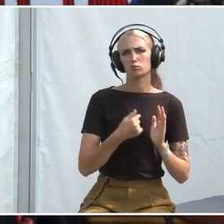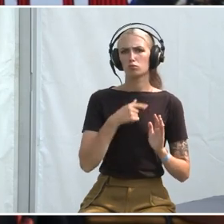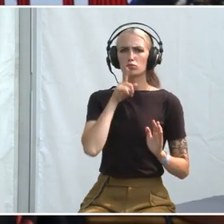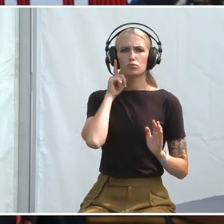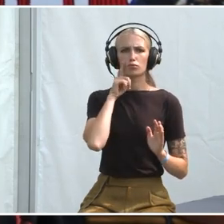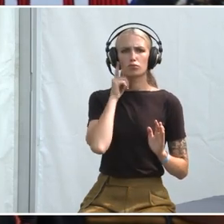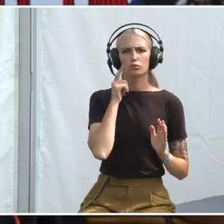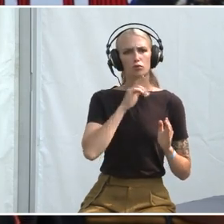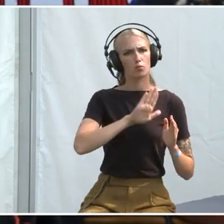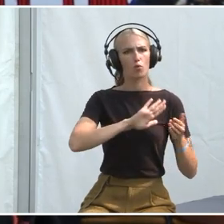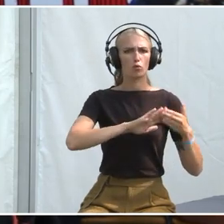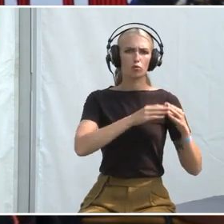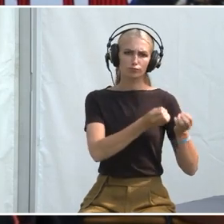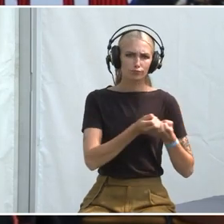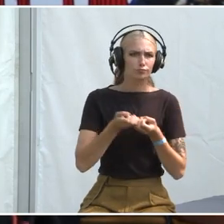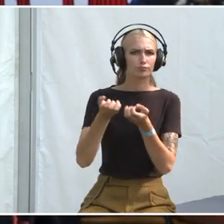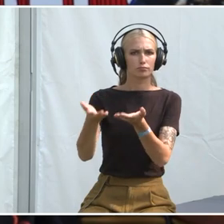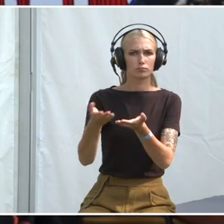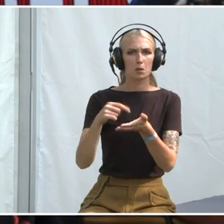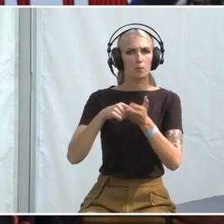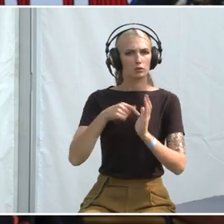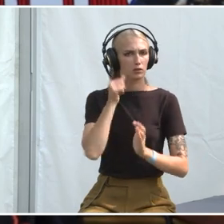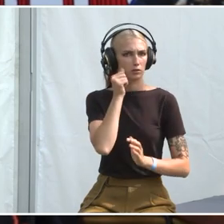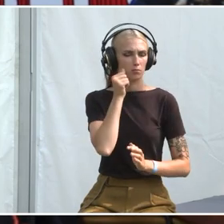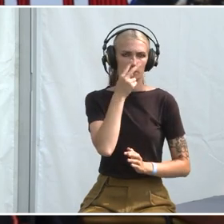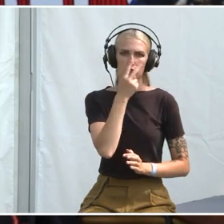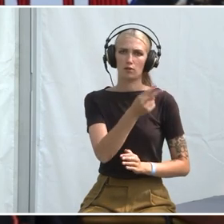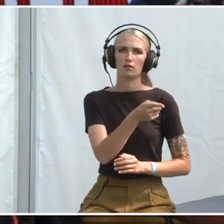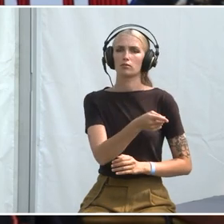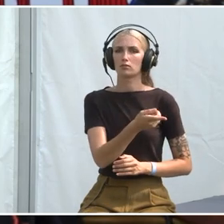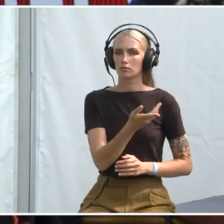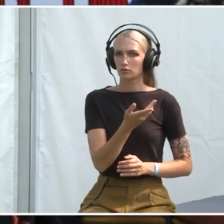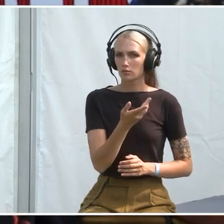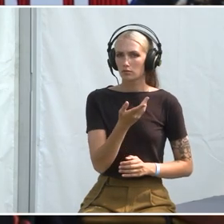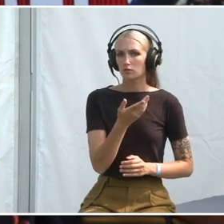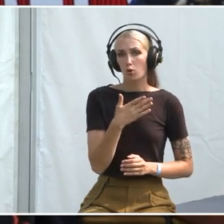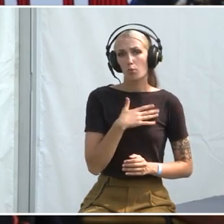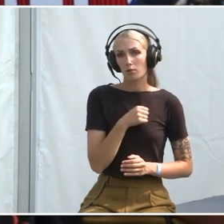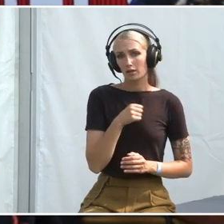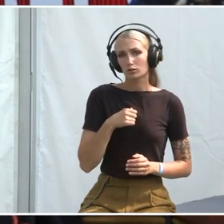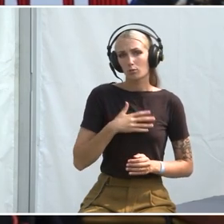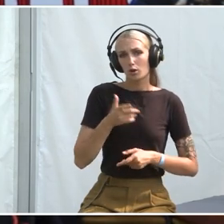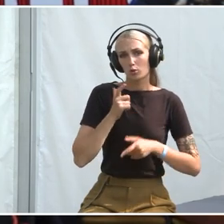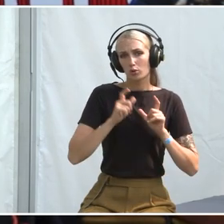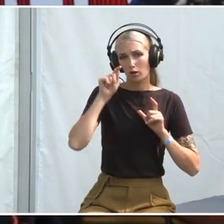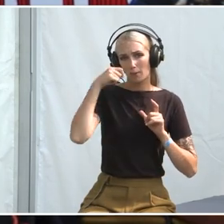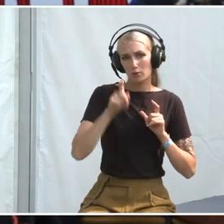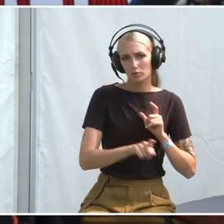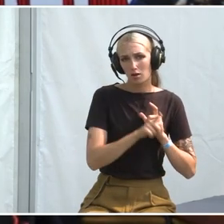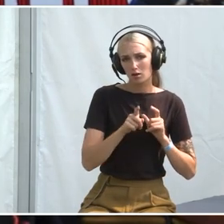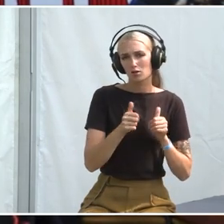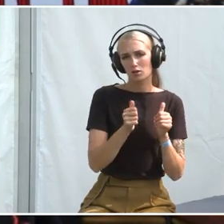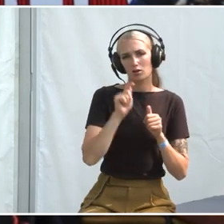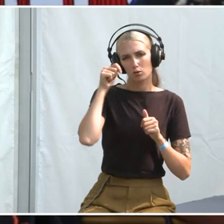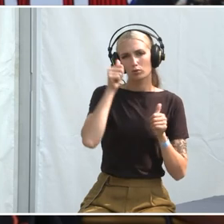young perspective, since this is what I see and hear every day, both in my own university studies from my course mates,